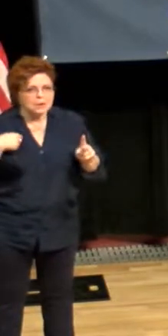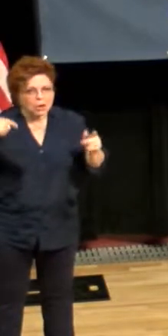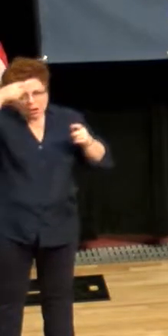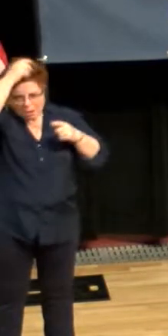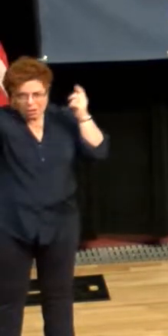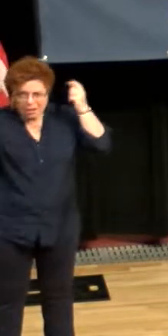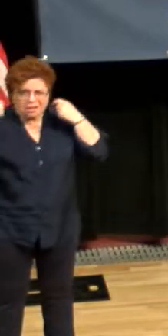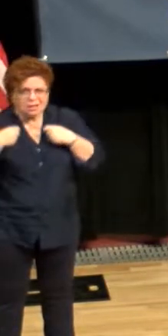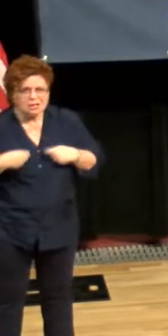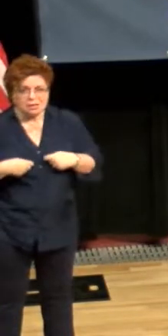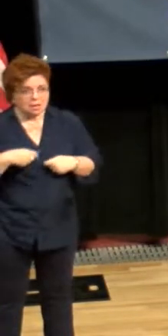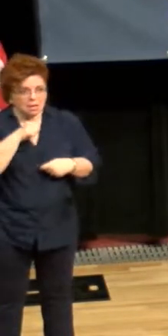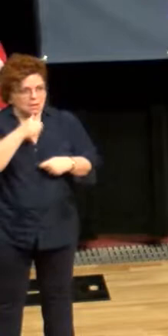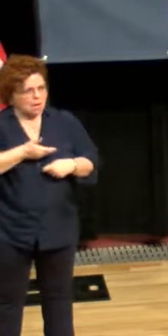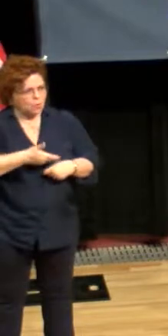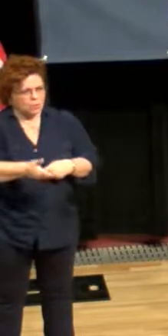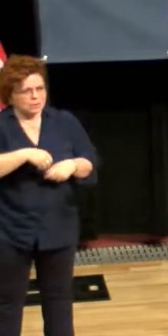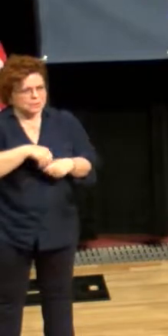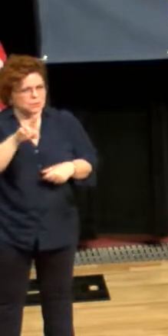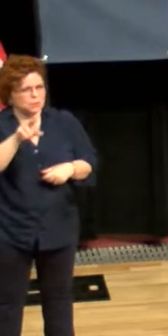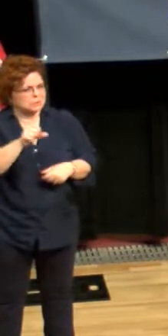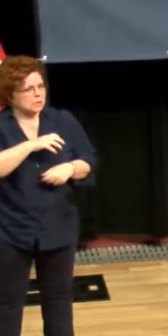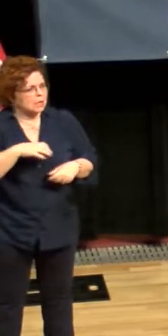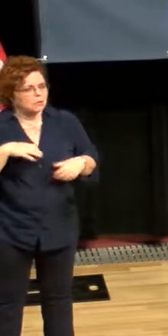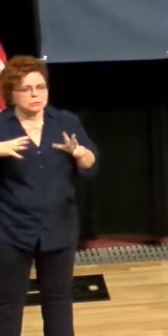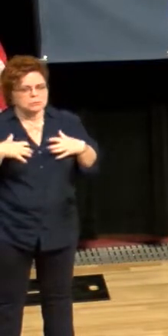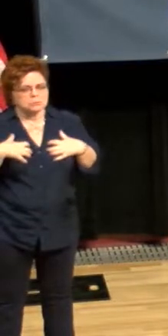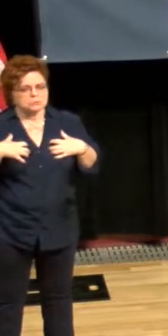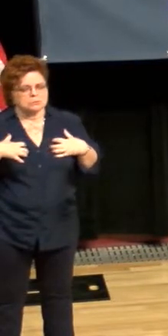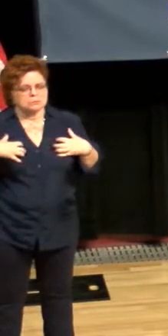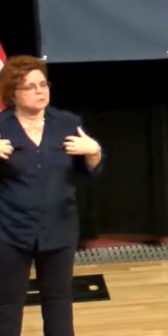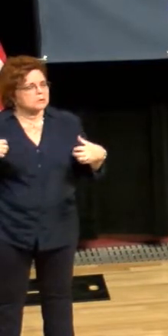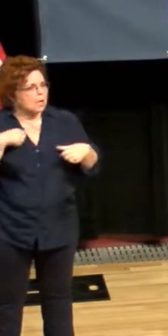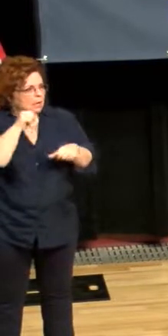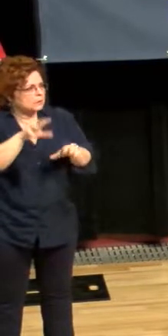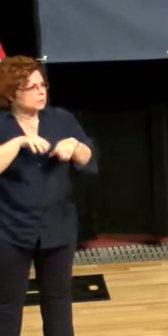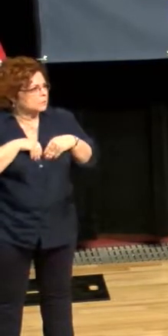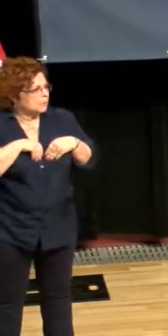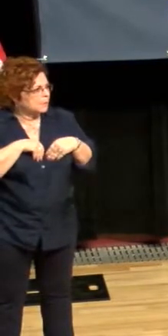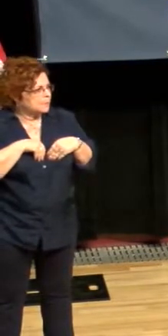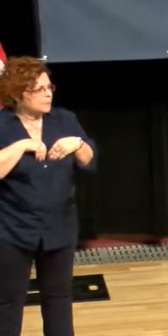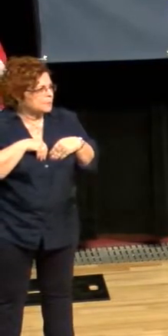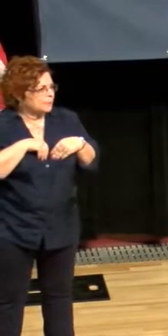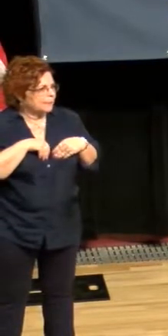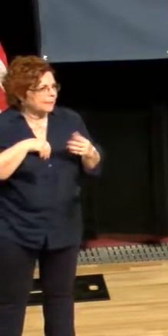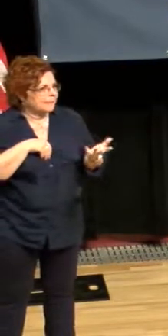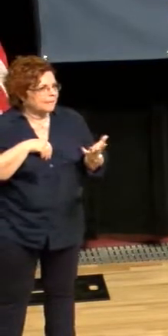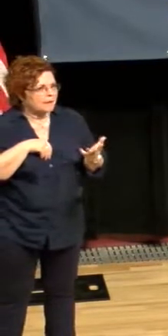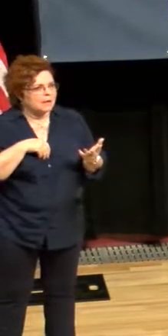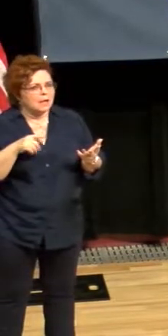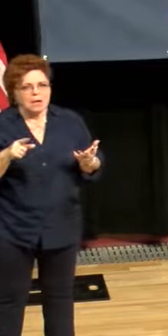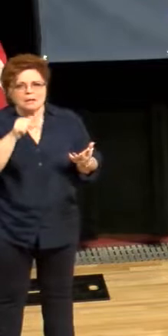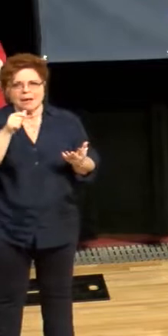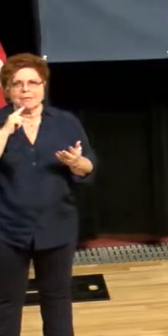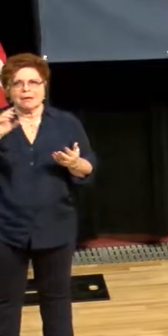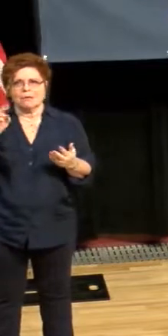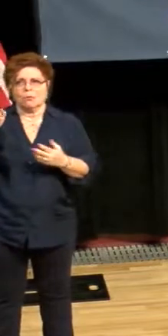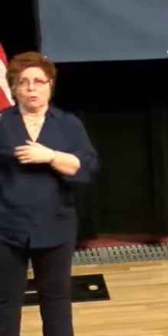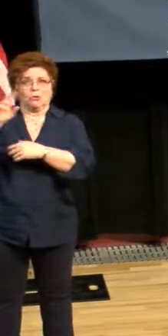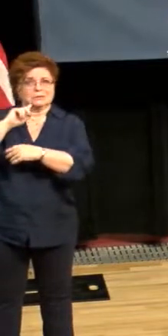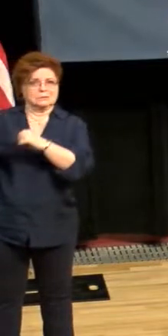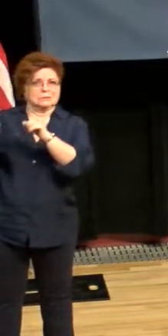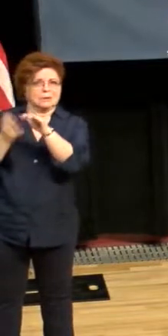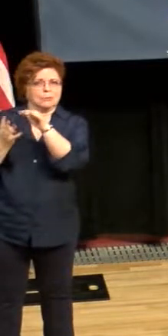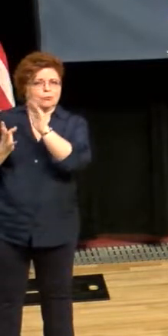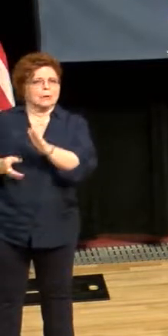hijabs aren't even welcome in the United States Congress. It is really unacceptable. Not that Ilhan Omar is an immigrant, but